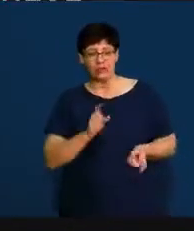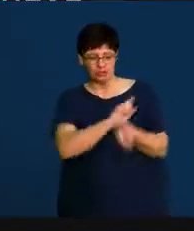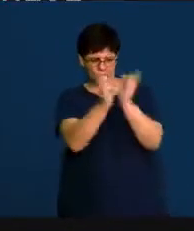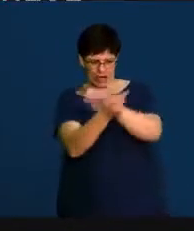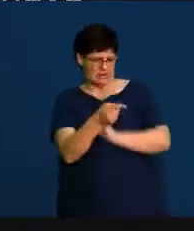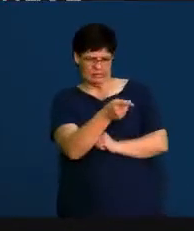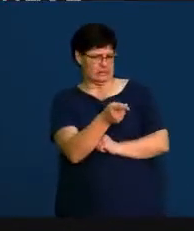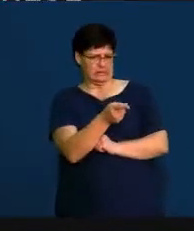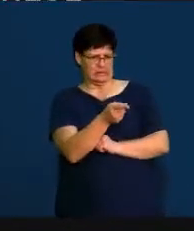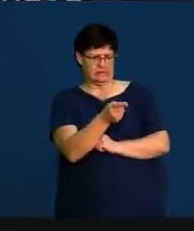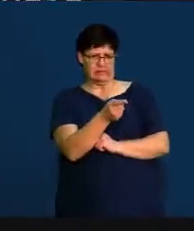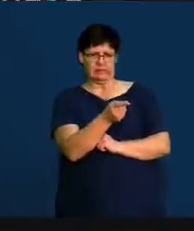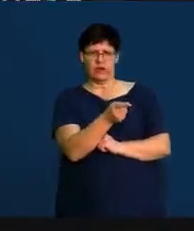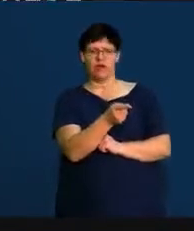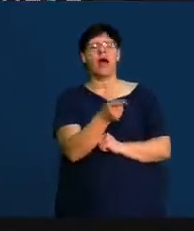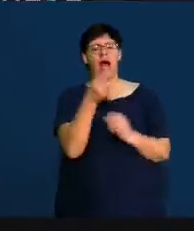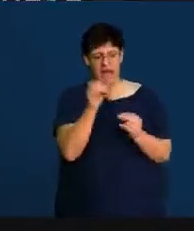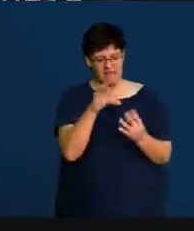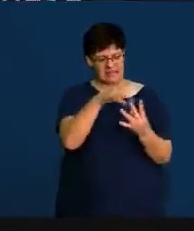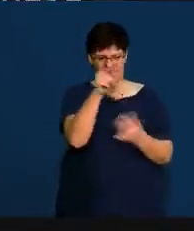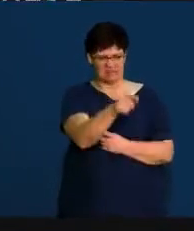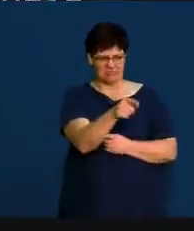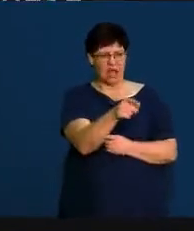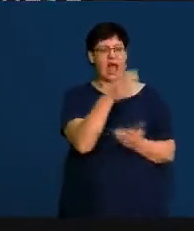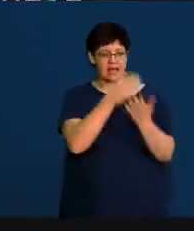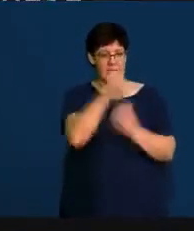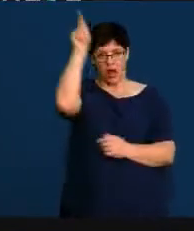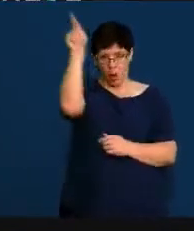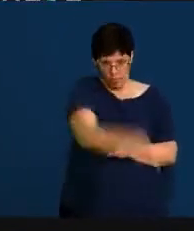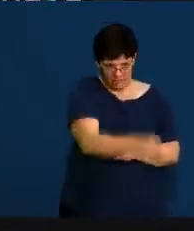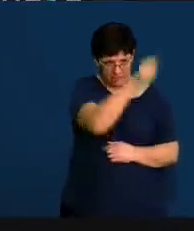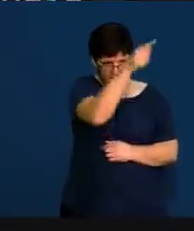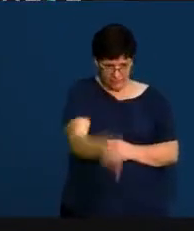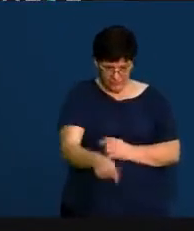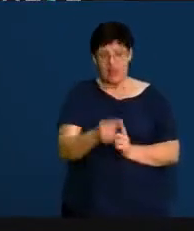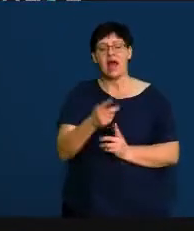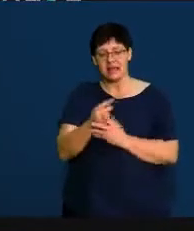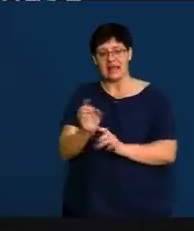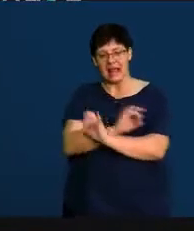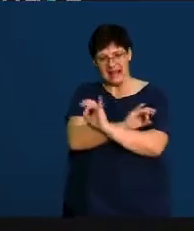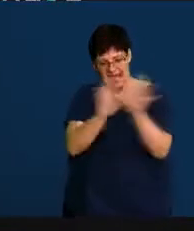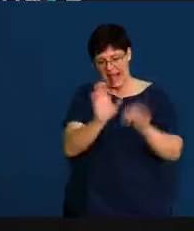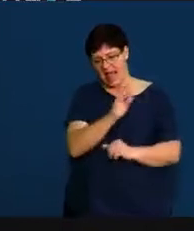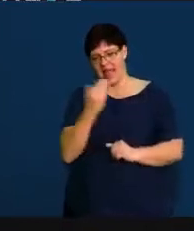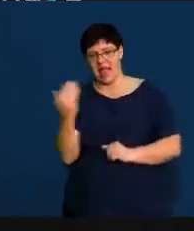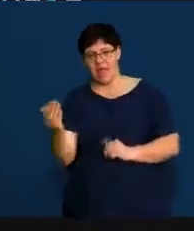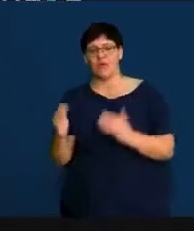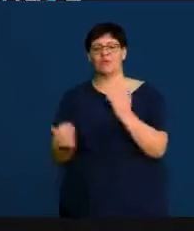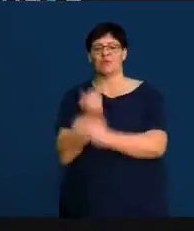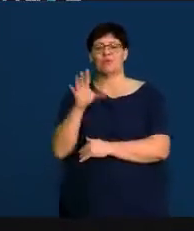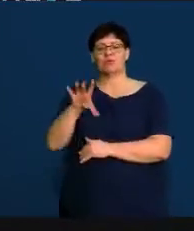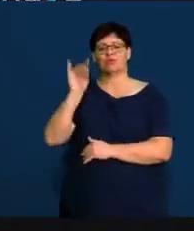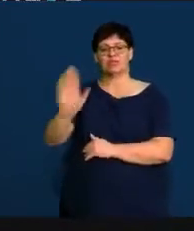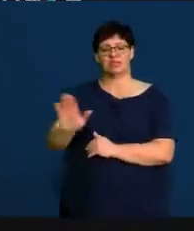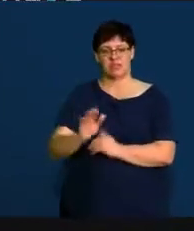option they selected, they may cross it out as well as clearly write the new choice next